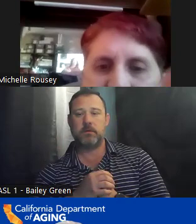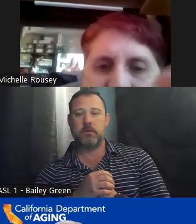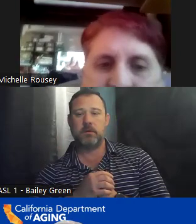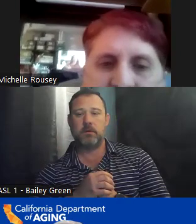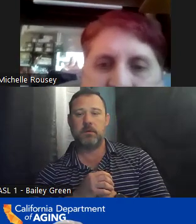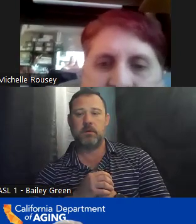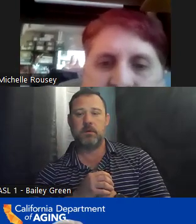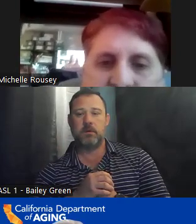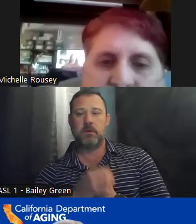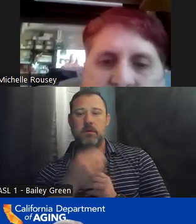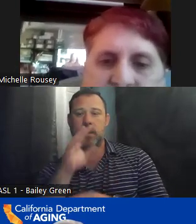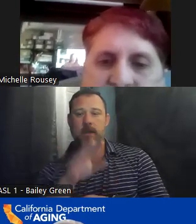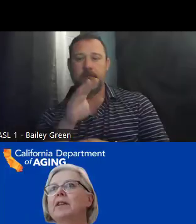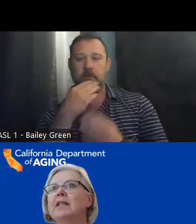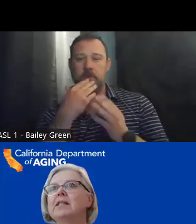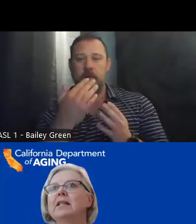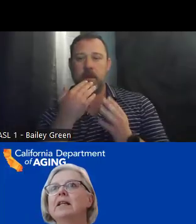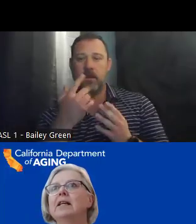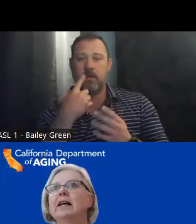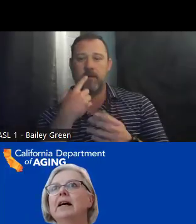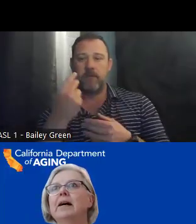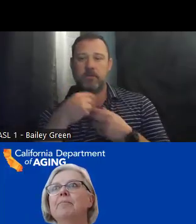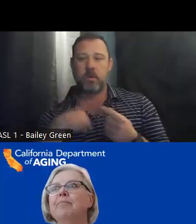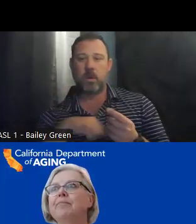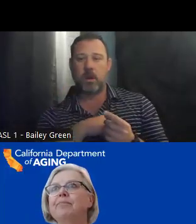Good afternoon. Thank you very much for staying with us.